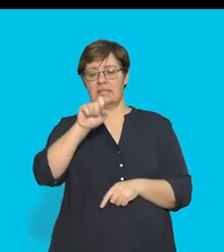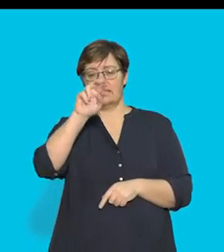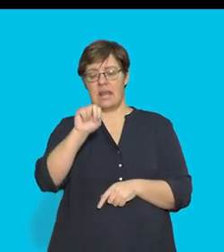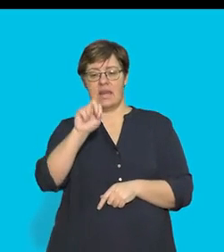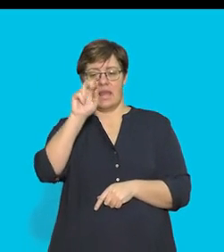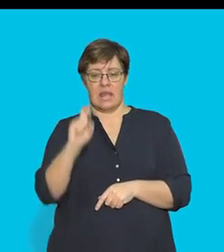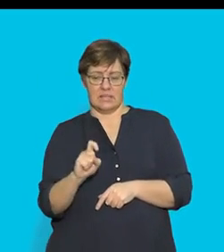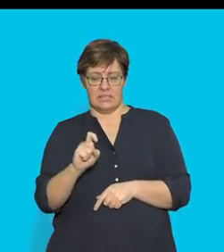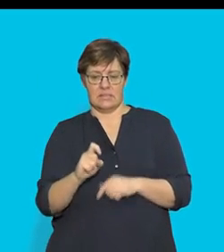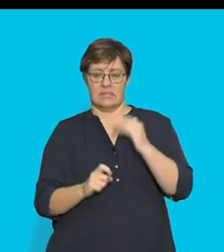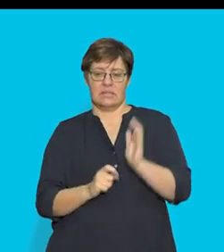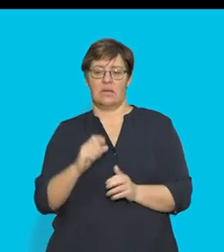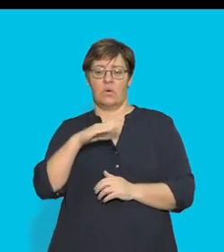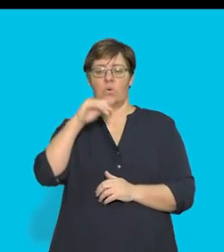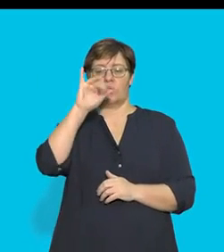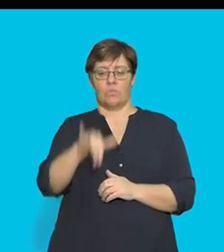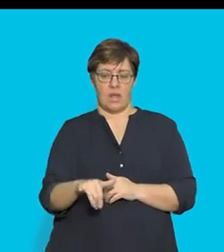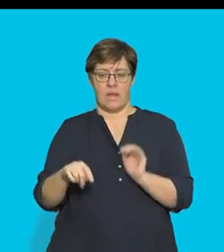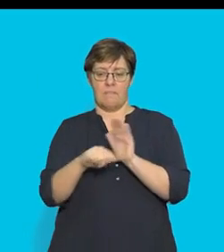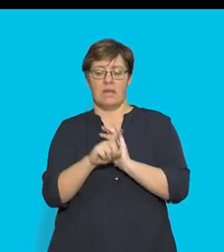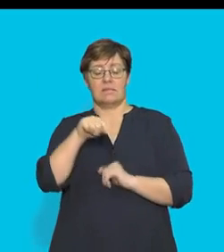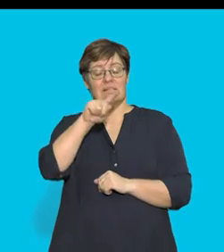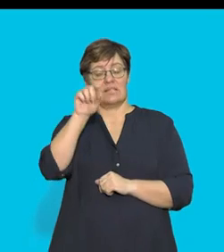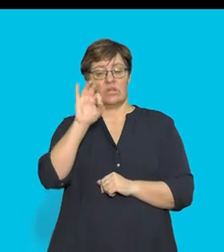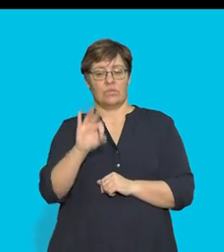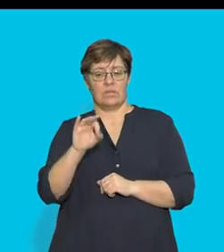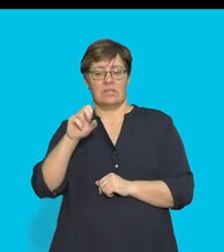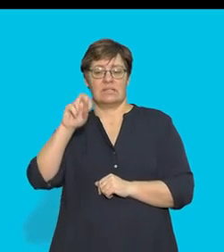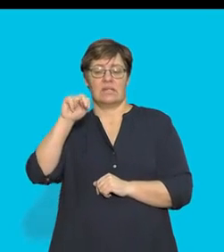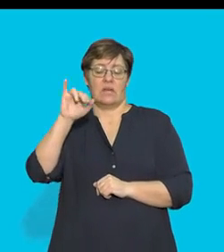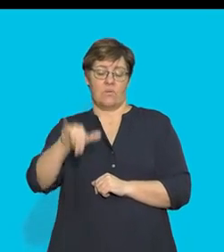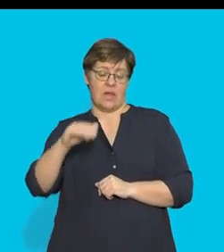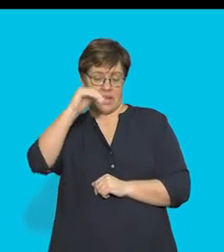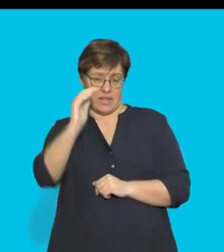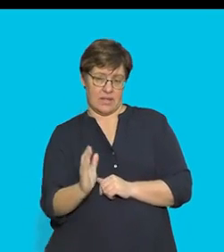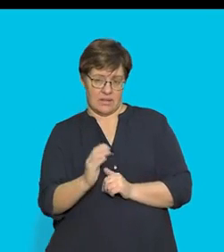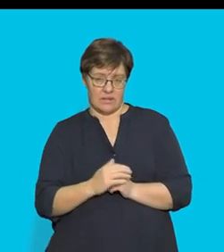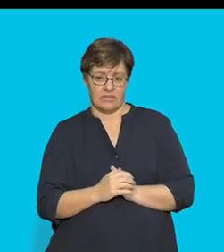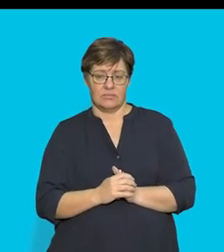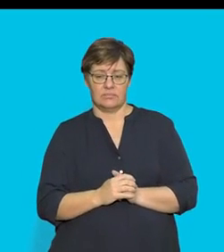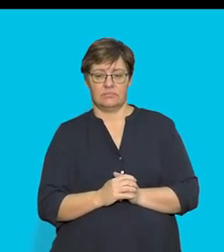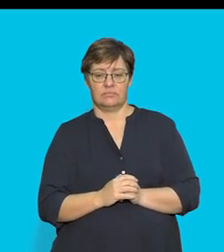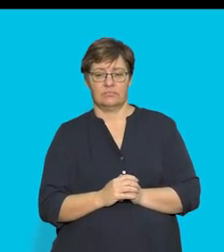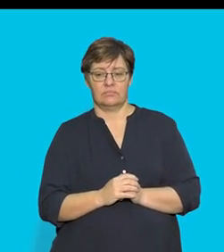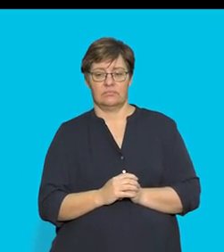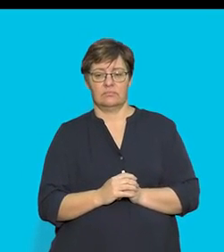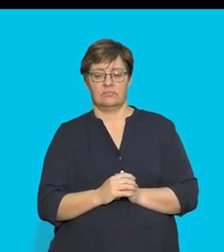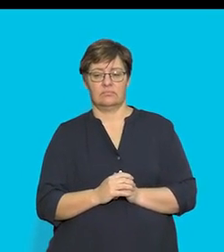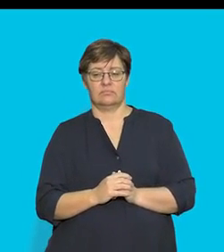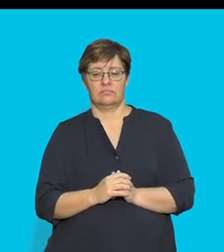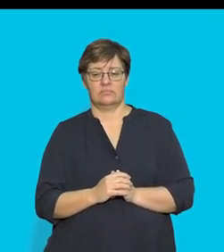Let me just get rid of this. K tan x times cos of y minus root 3 sine of